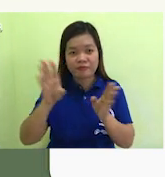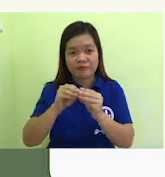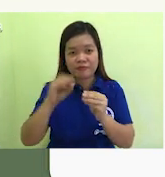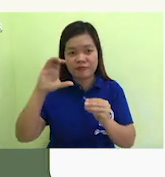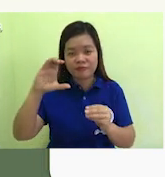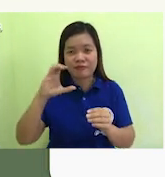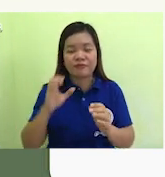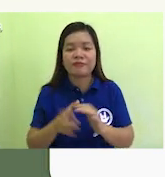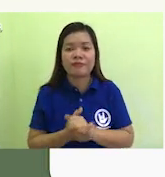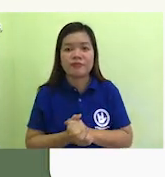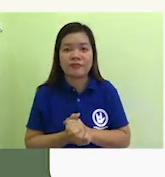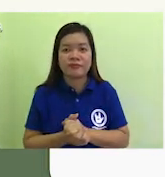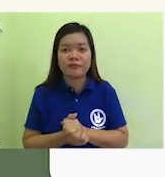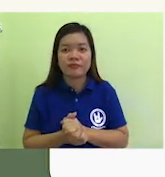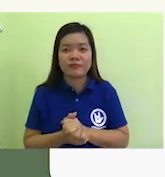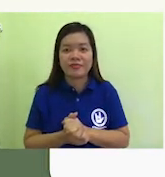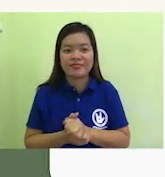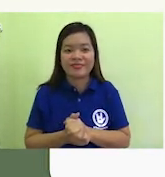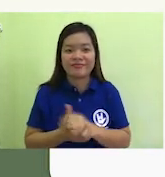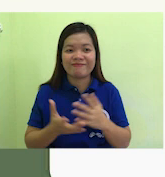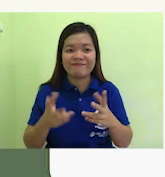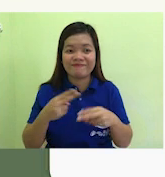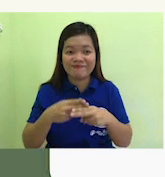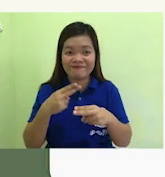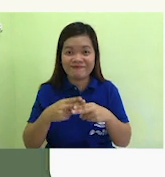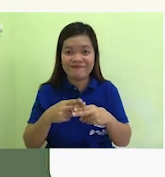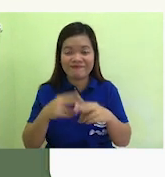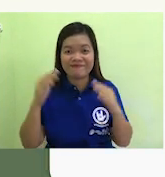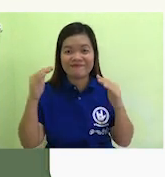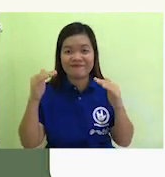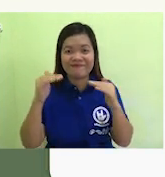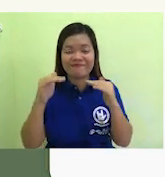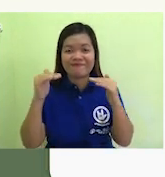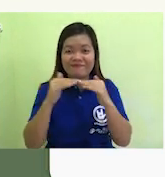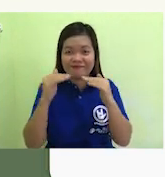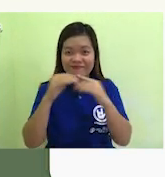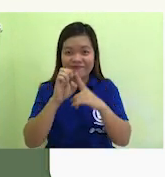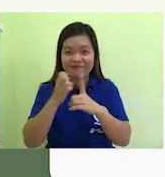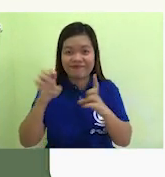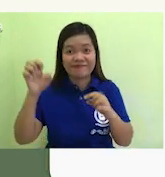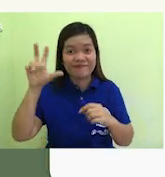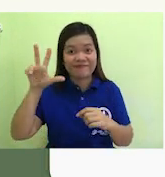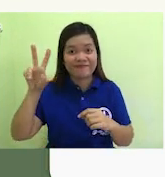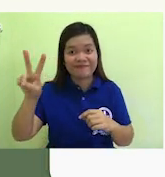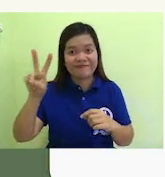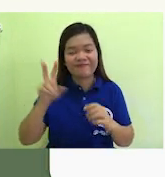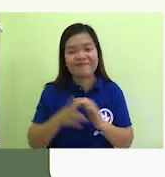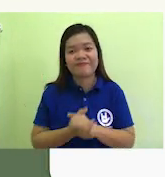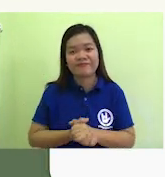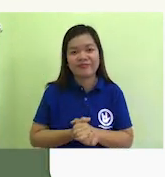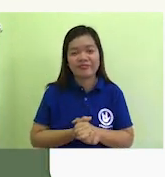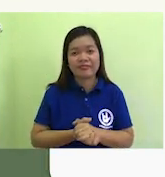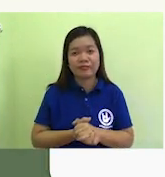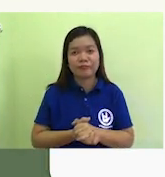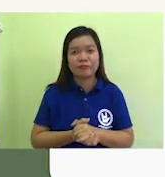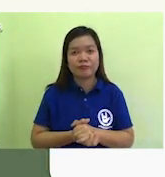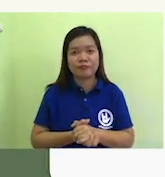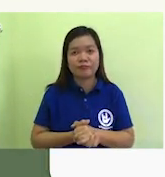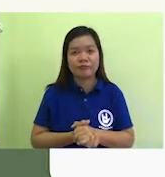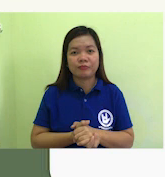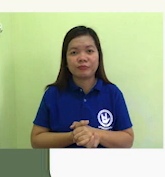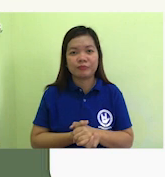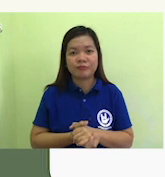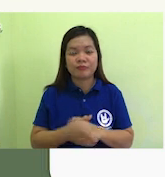b plus c. Let's name this as equation 2.